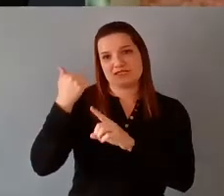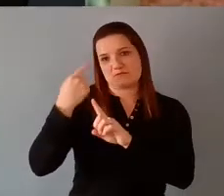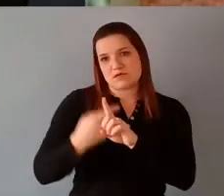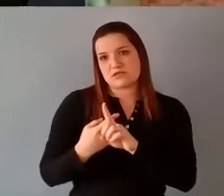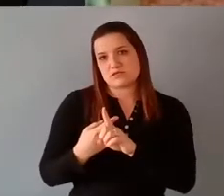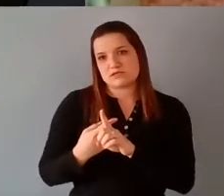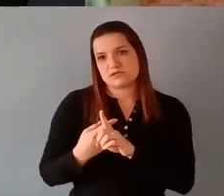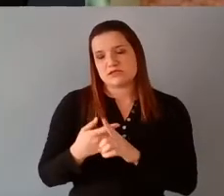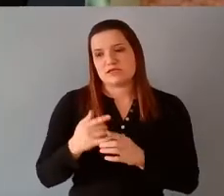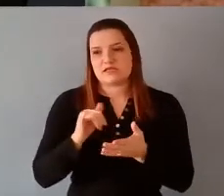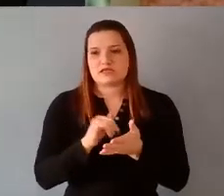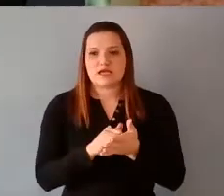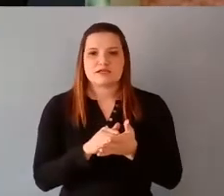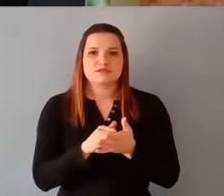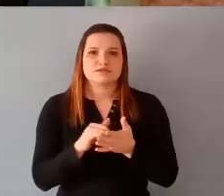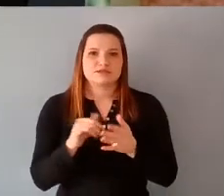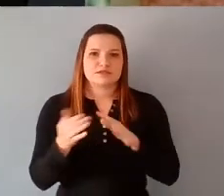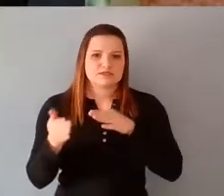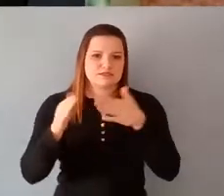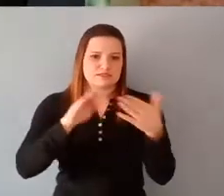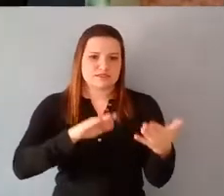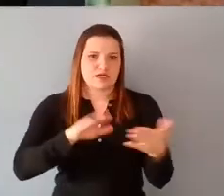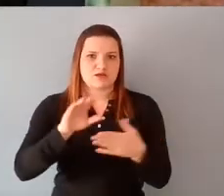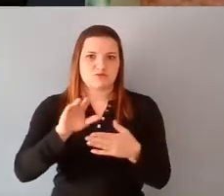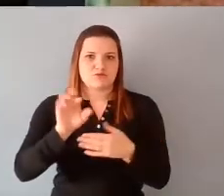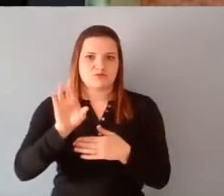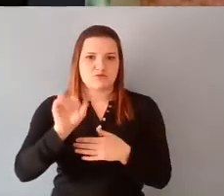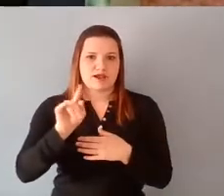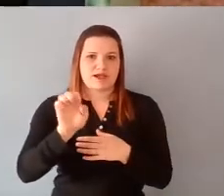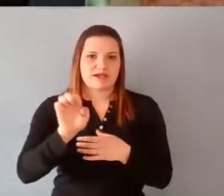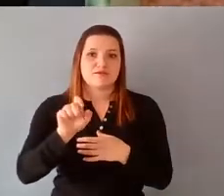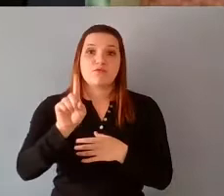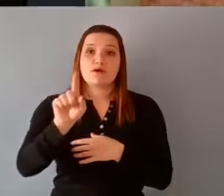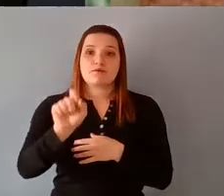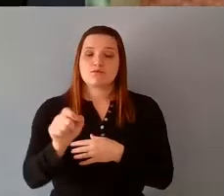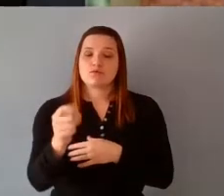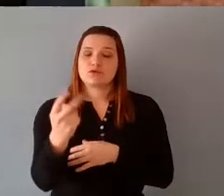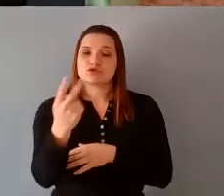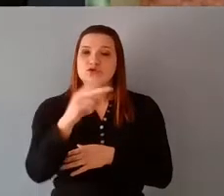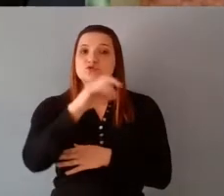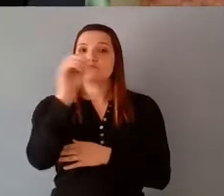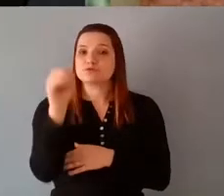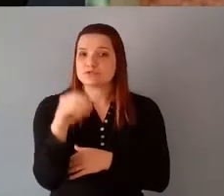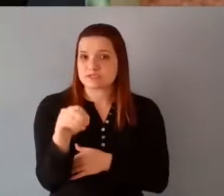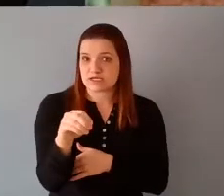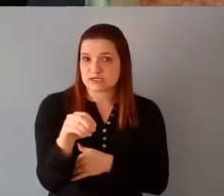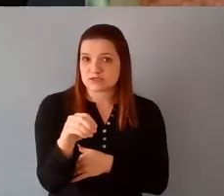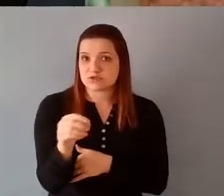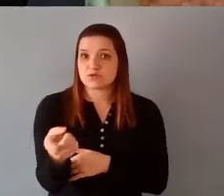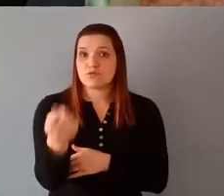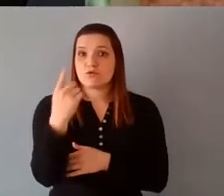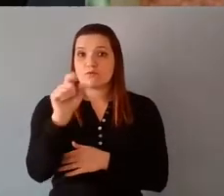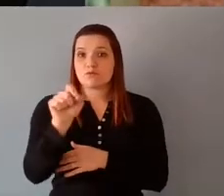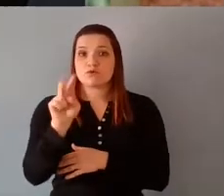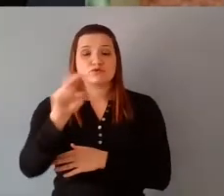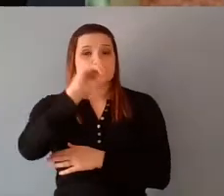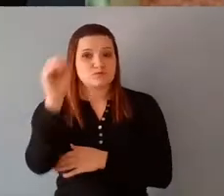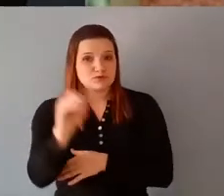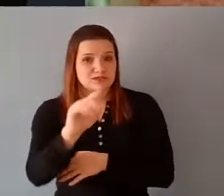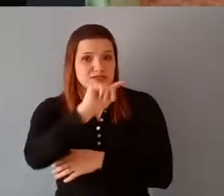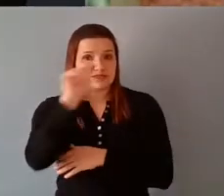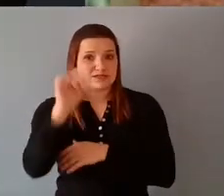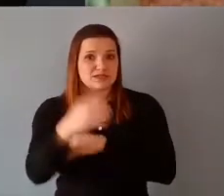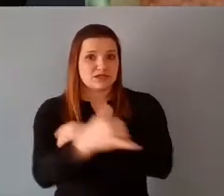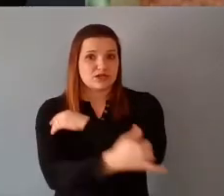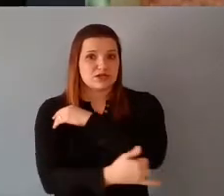translates into a death rate of 1.2%. So 1.2% of those Tulare County residents that